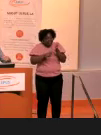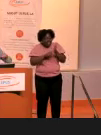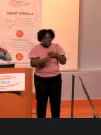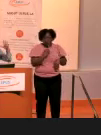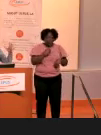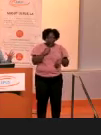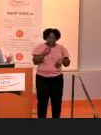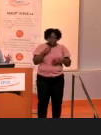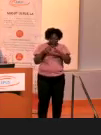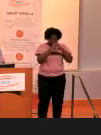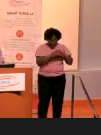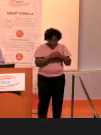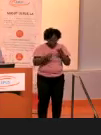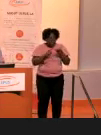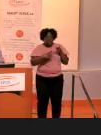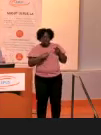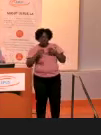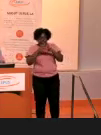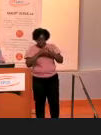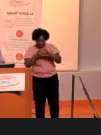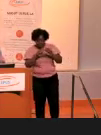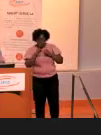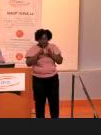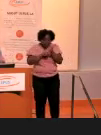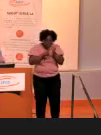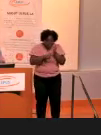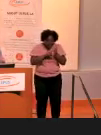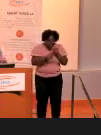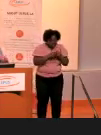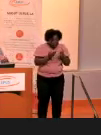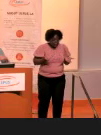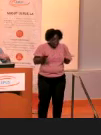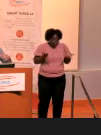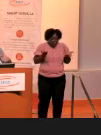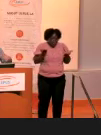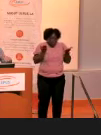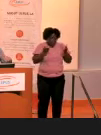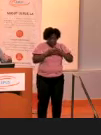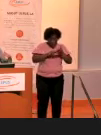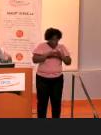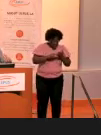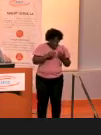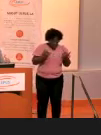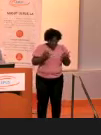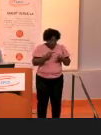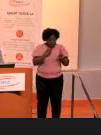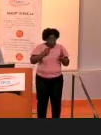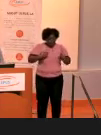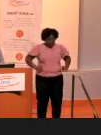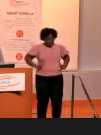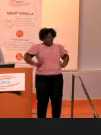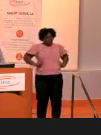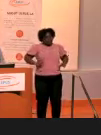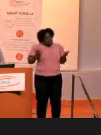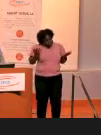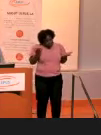in the urine in the whole picture. Just because you have an increased number of red cells and white cells, it doesn't always mean it's from inflammation in your